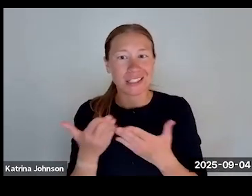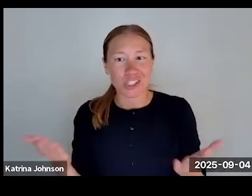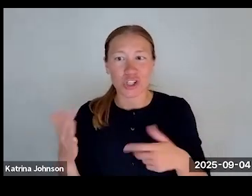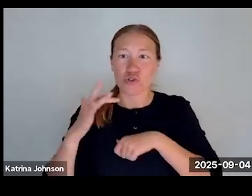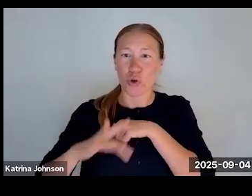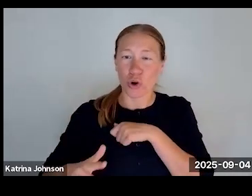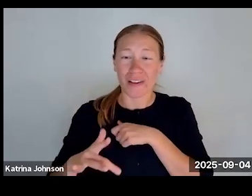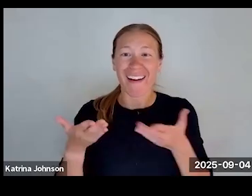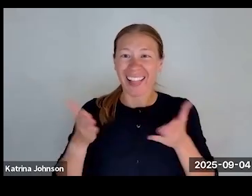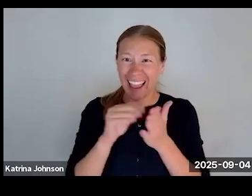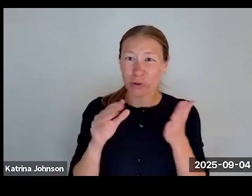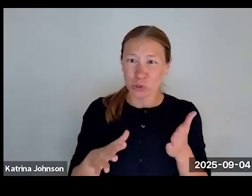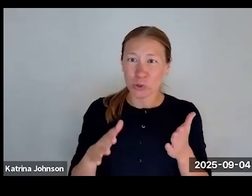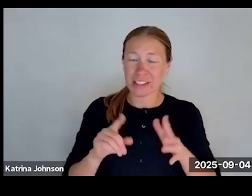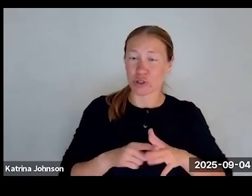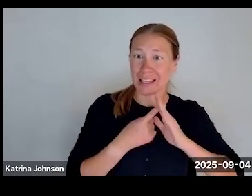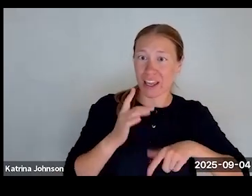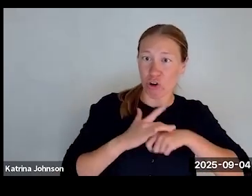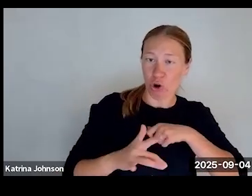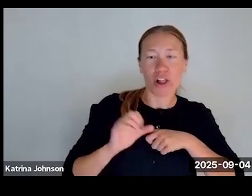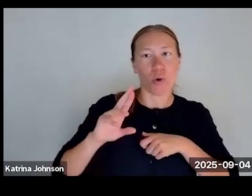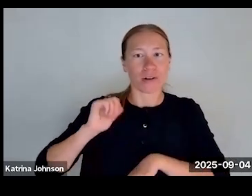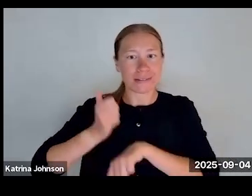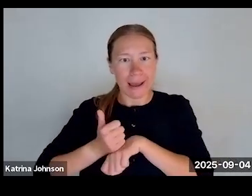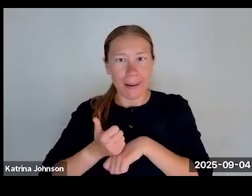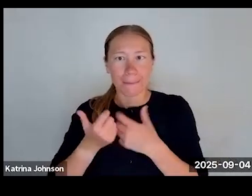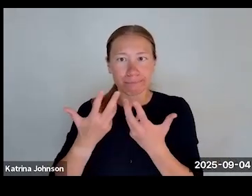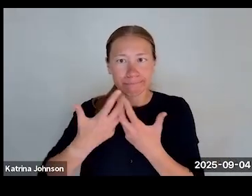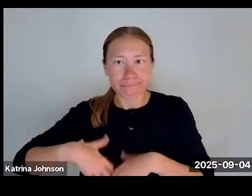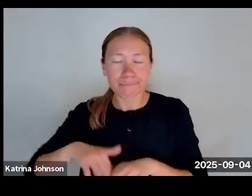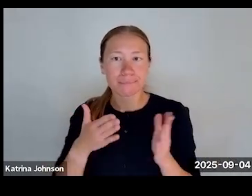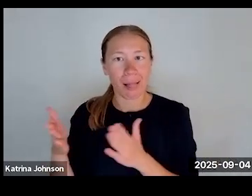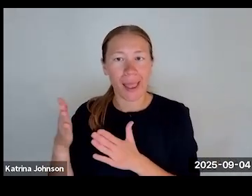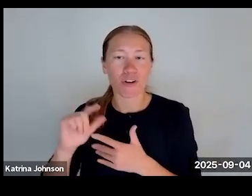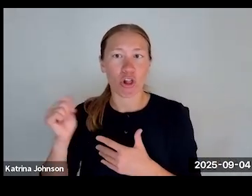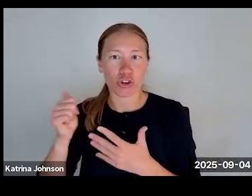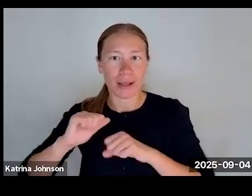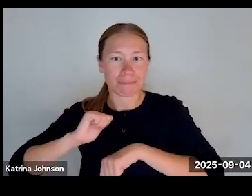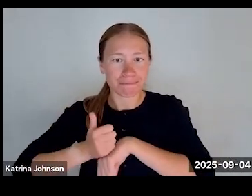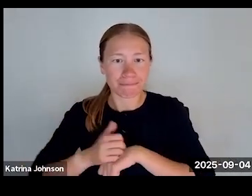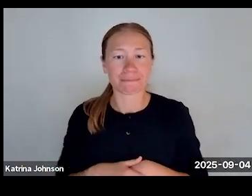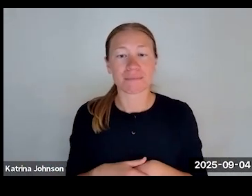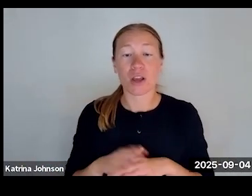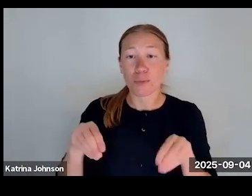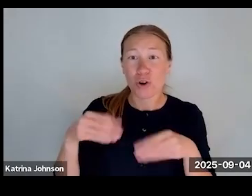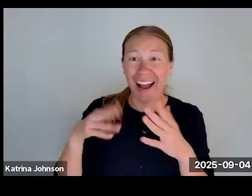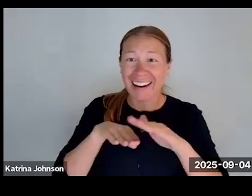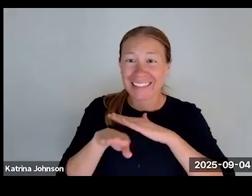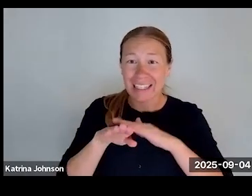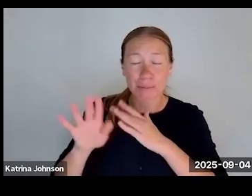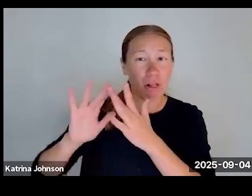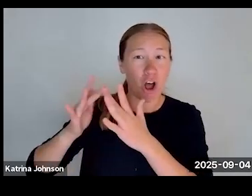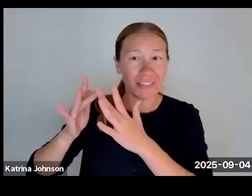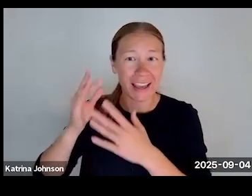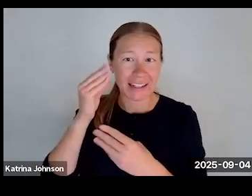get a head start or arrange for alternate formats. Provide materials in accessible digital formats using